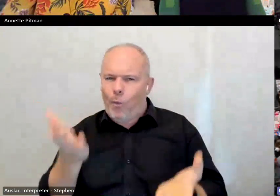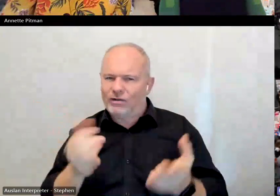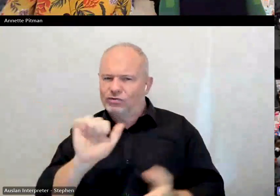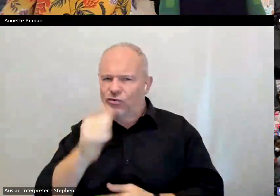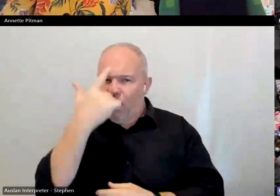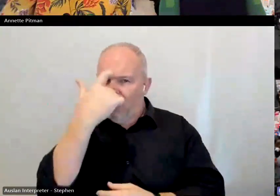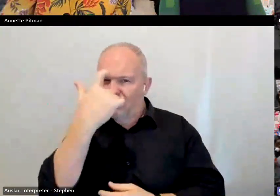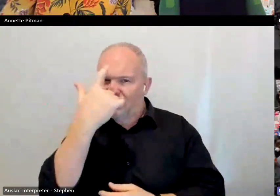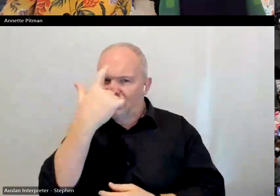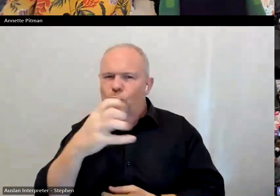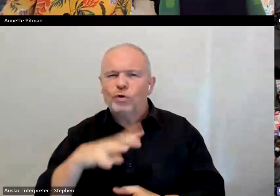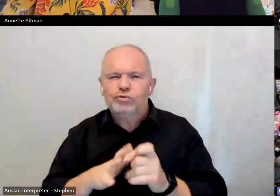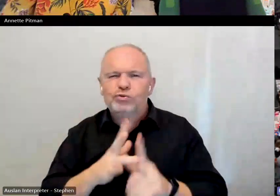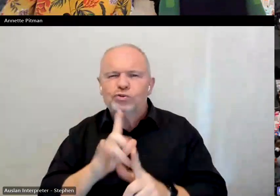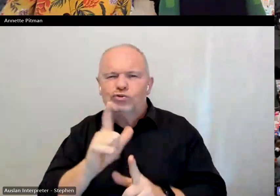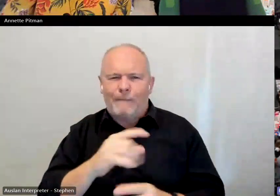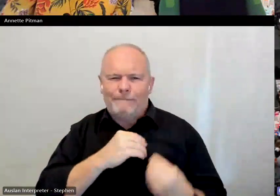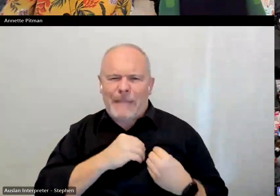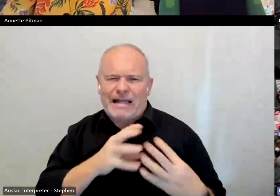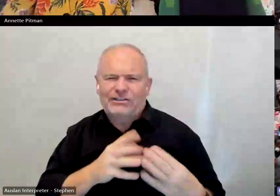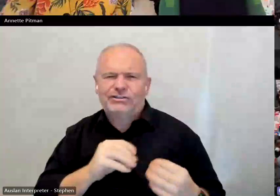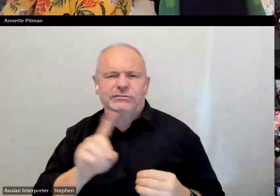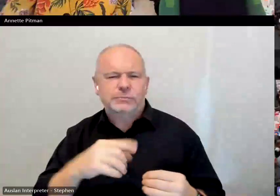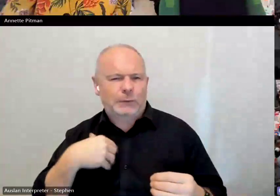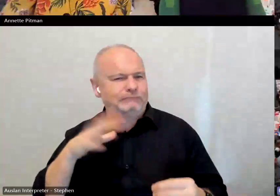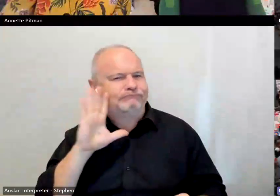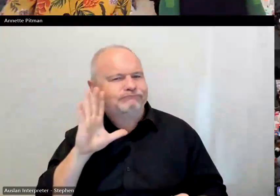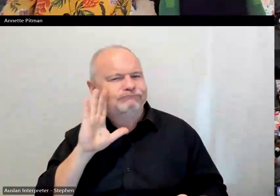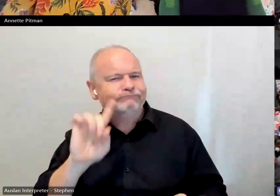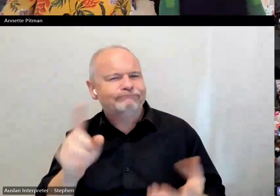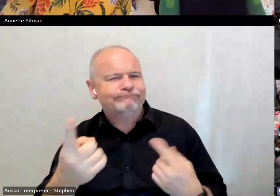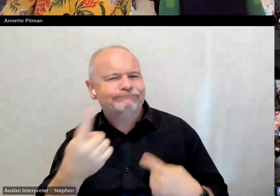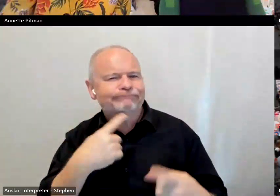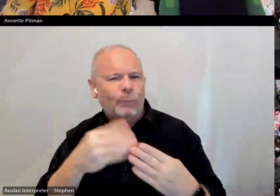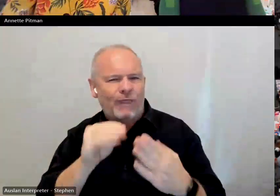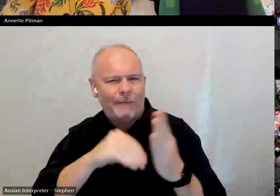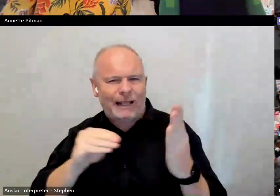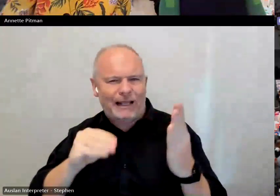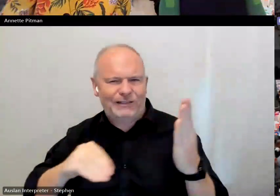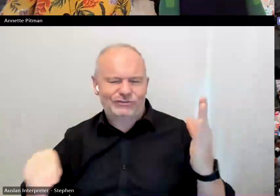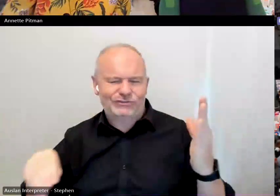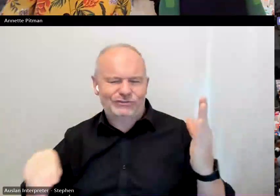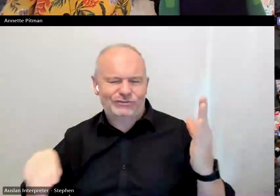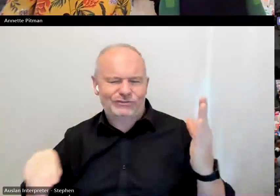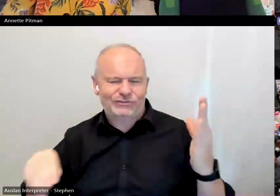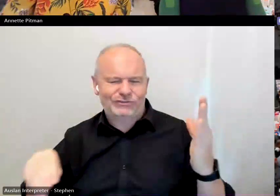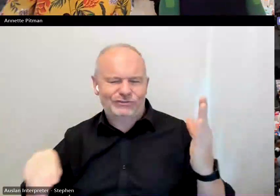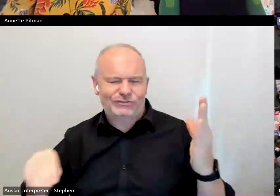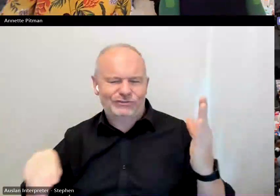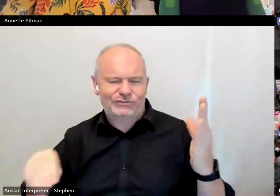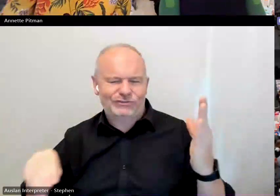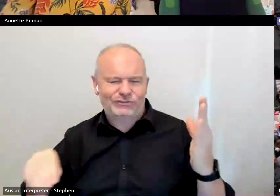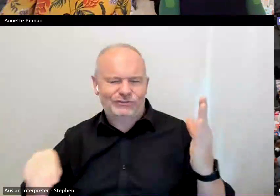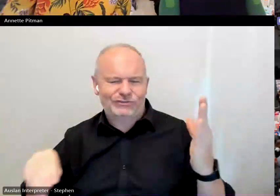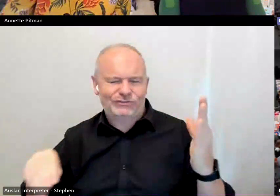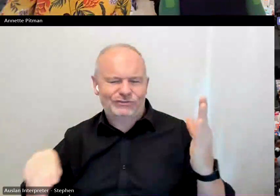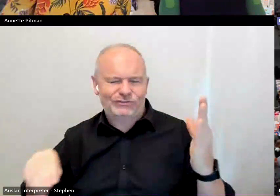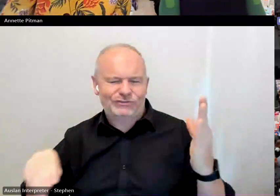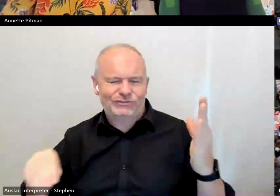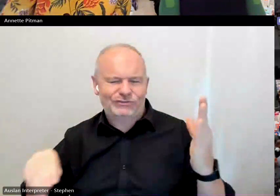do, what's your passion. So we really want to hear that in the application. In terms of multi-year, yes,